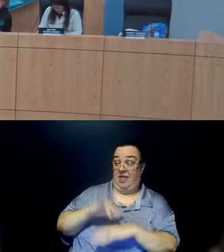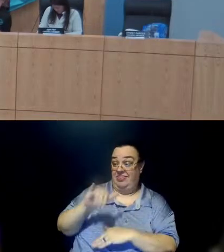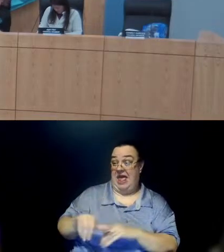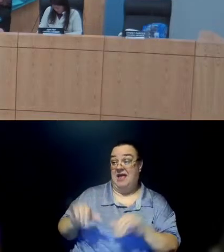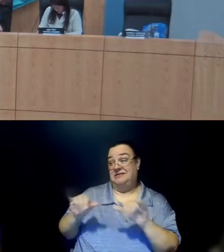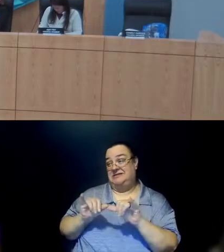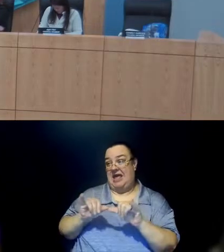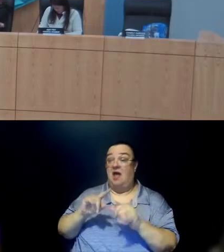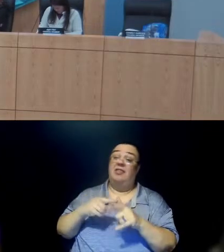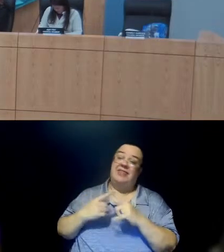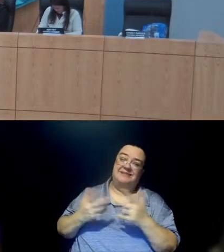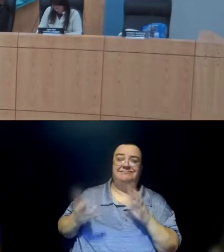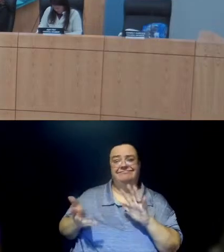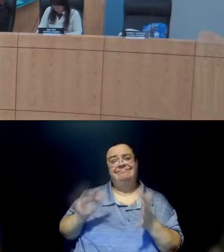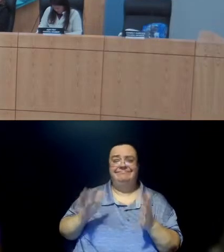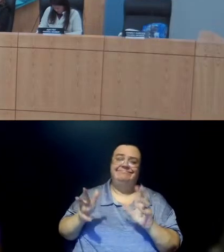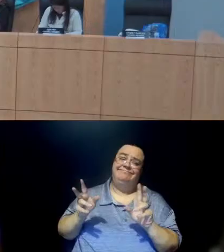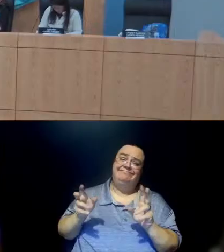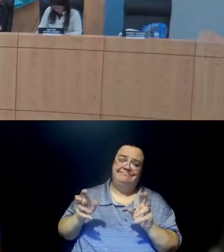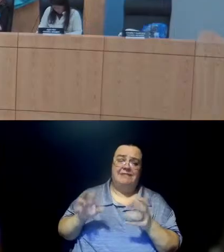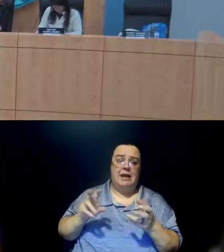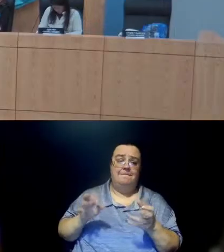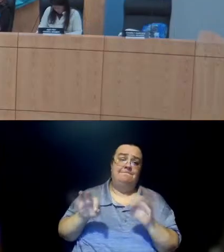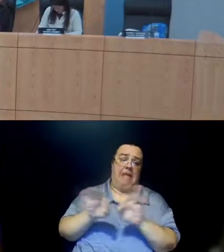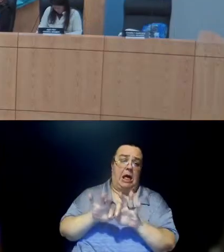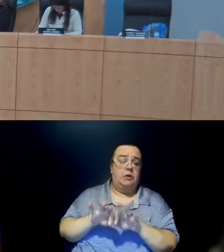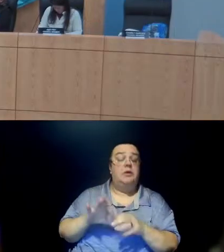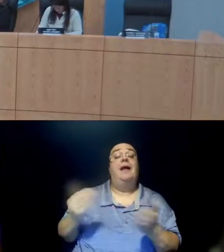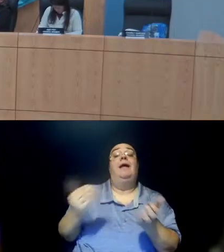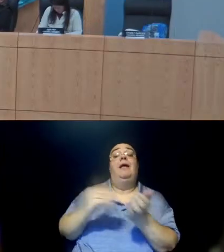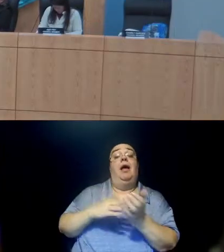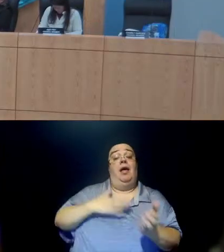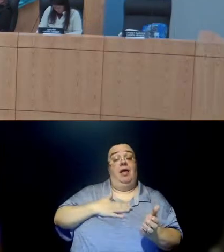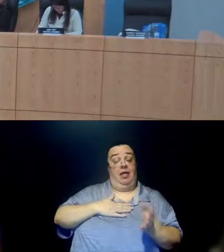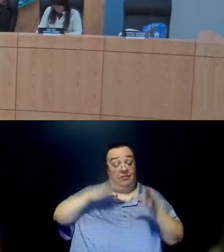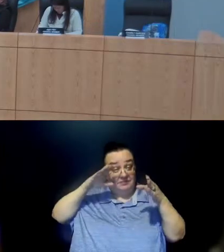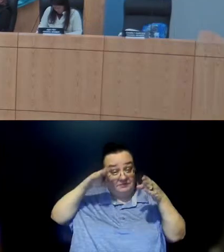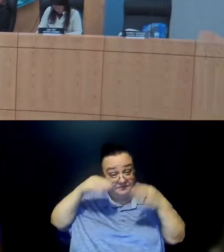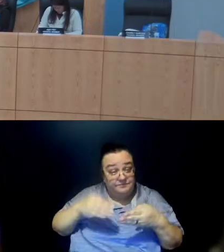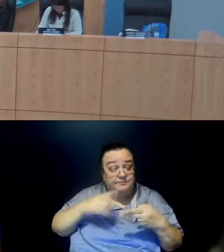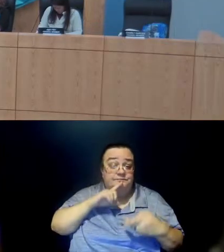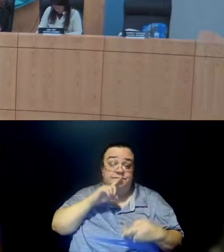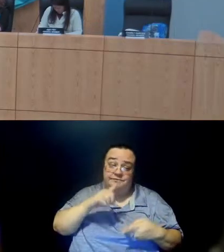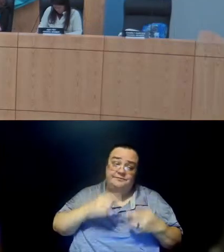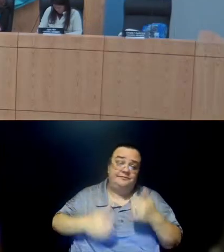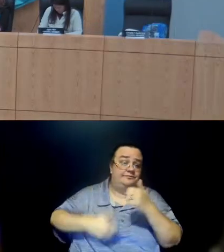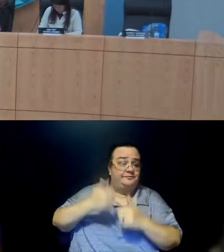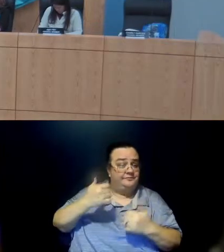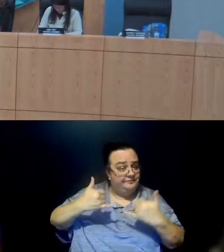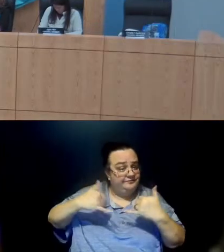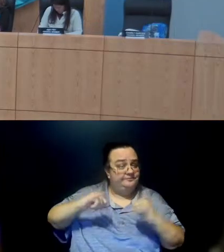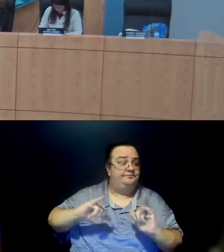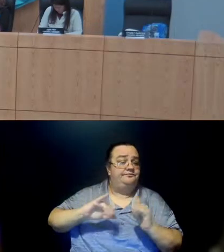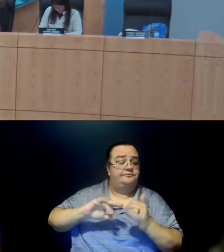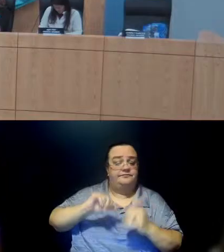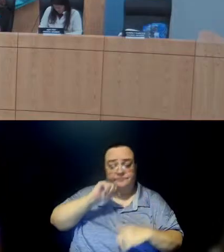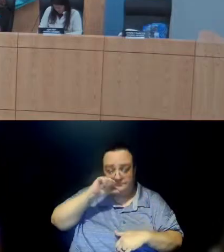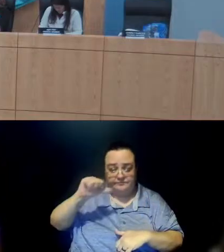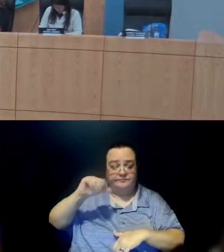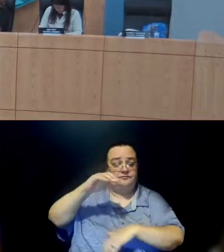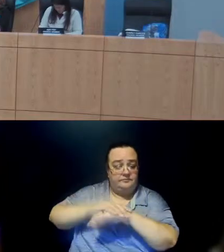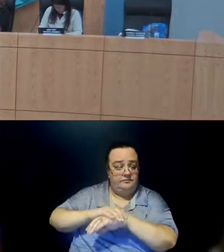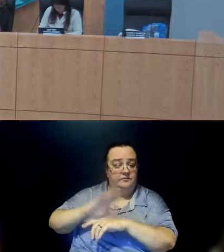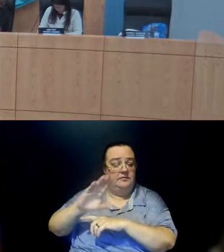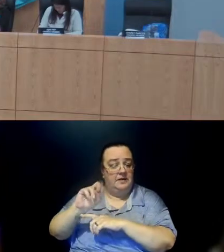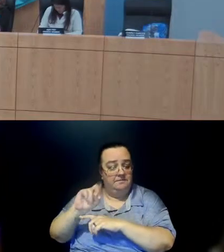matters. Again, my focus really still mostly leans not on the bond rating, but towards